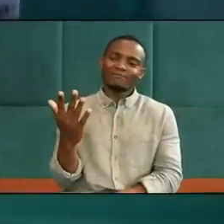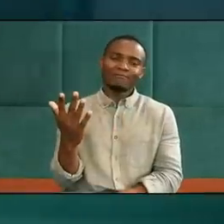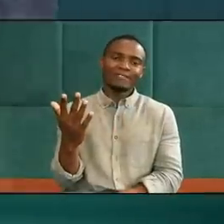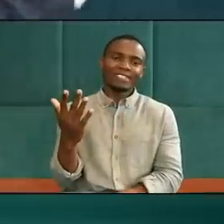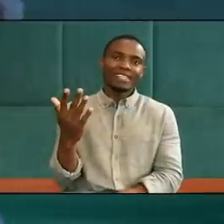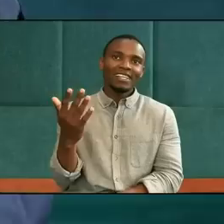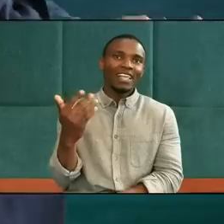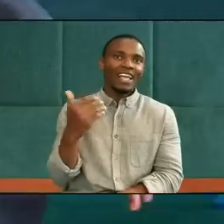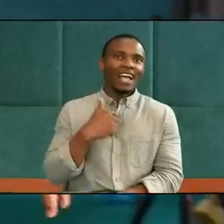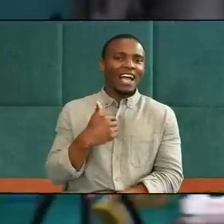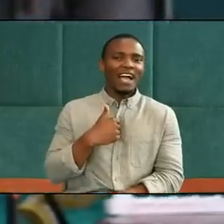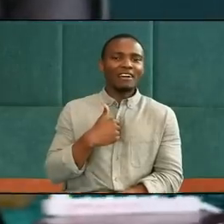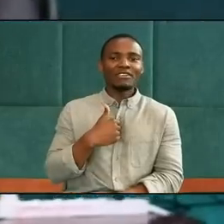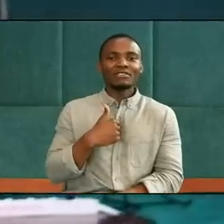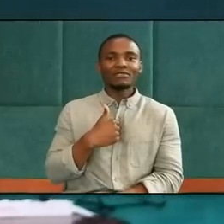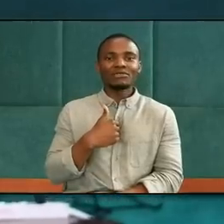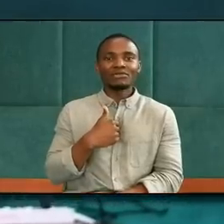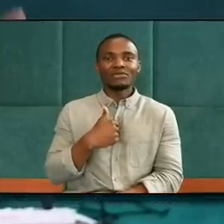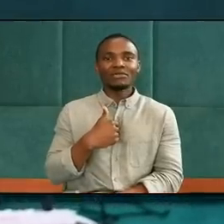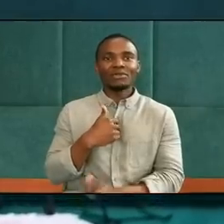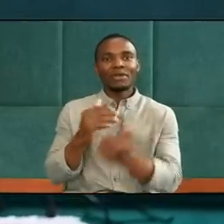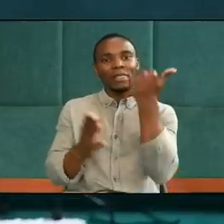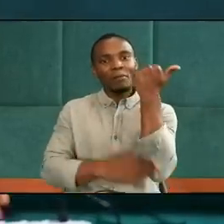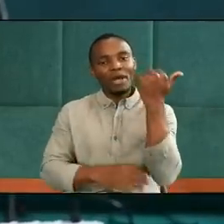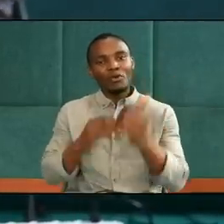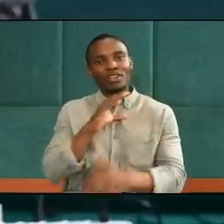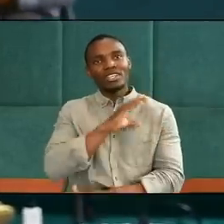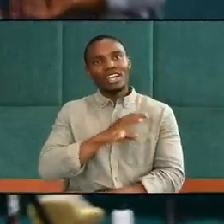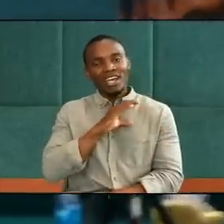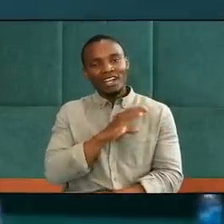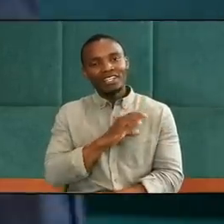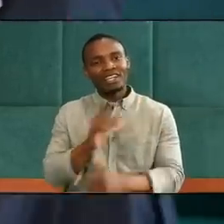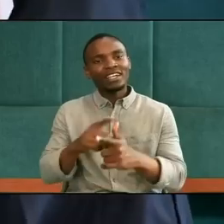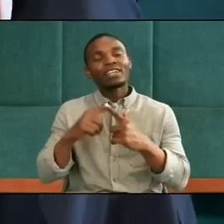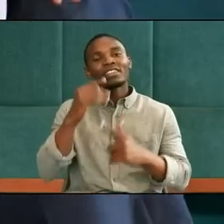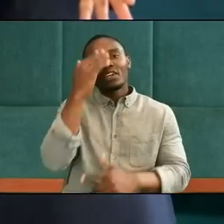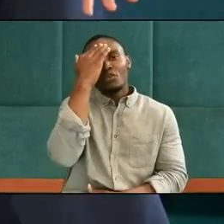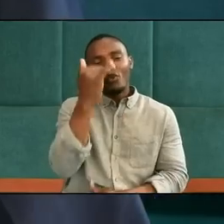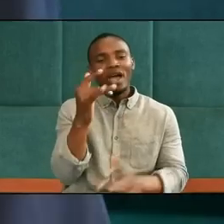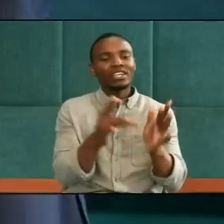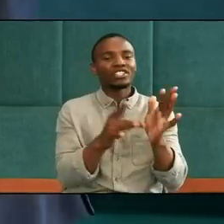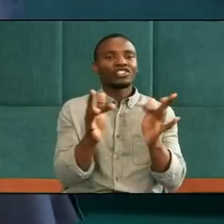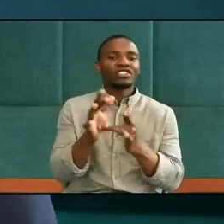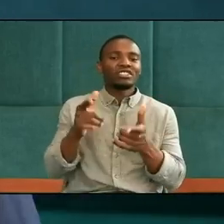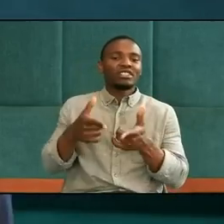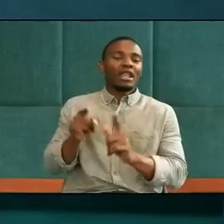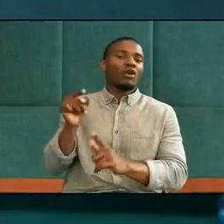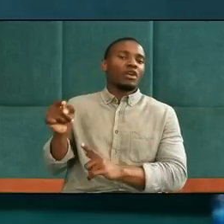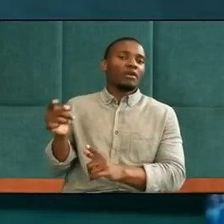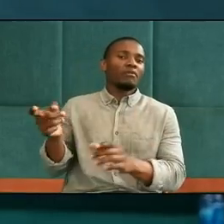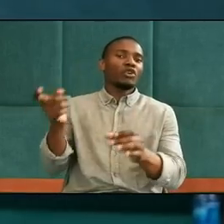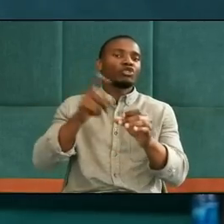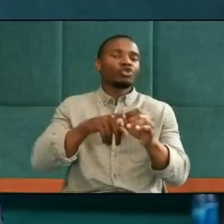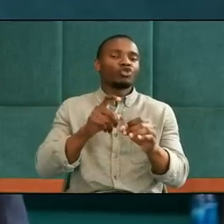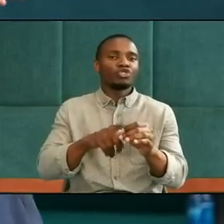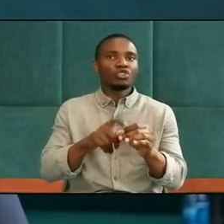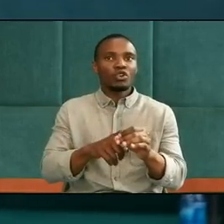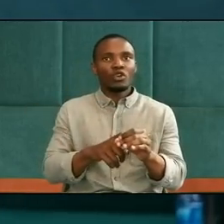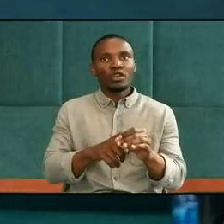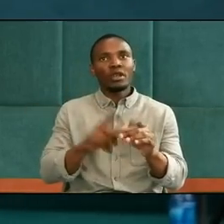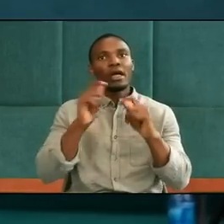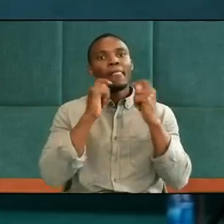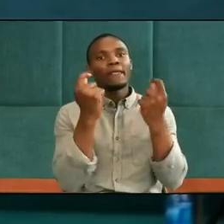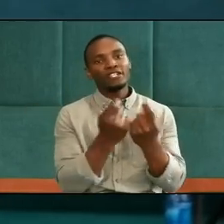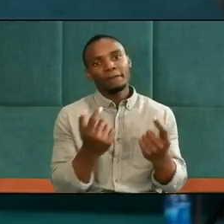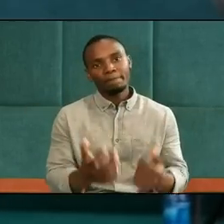character that you really can't depend on him, that when trouble comes, he runs, why did Jesus allow this guy to come